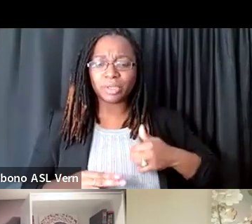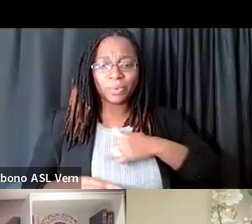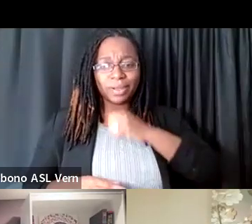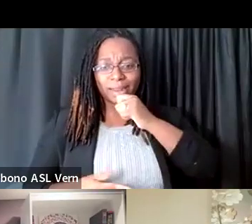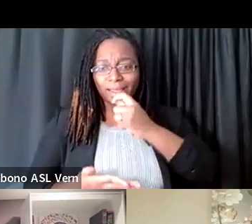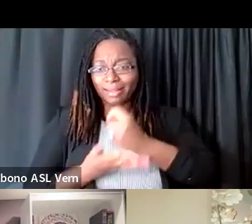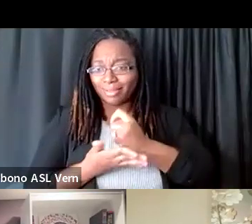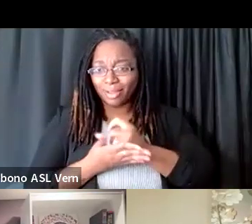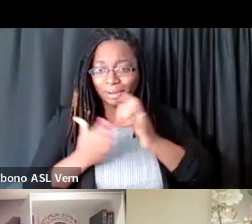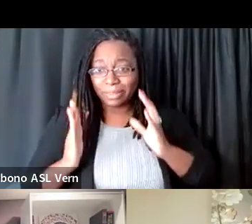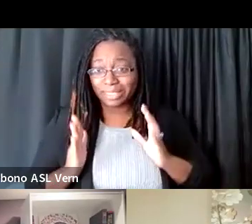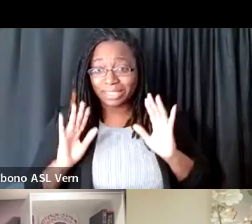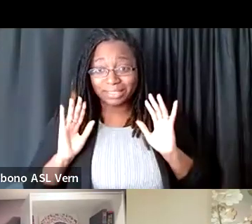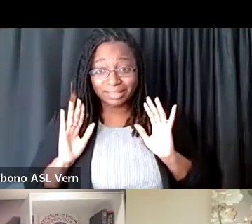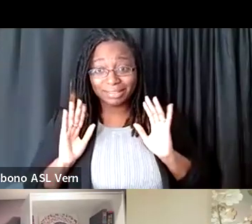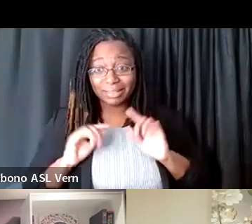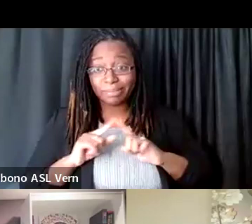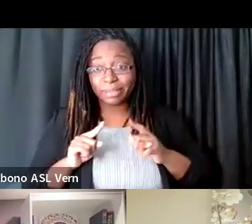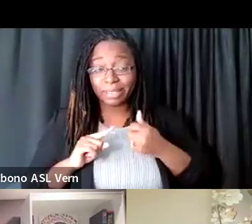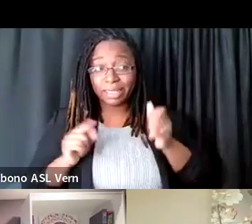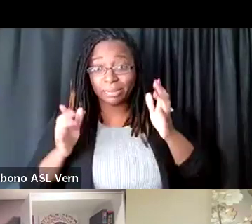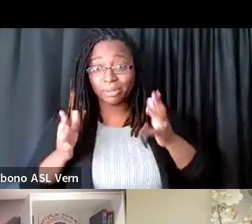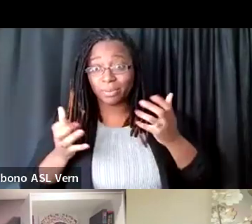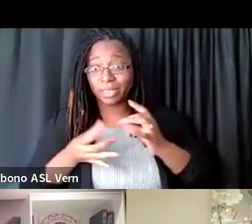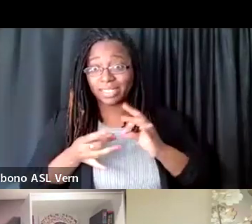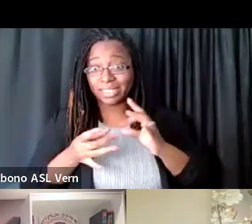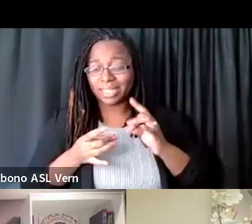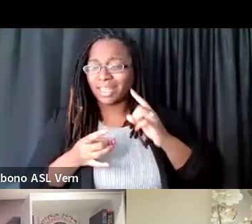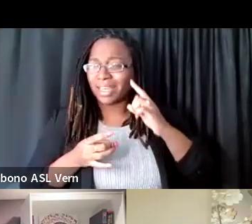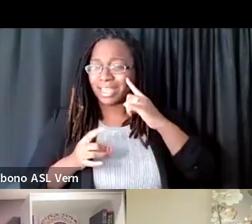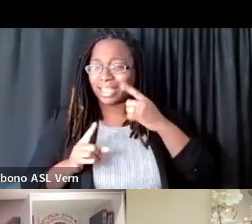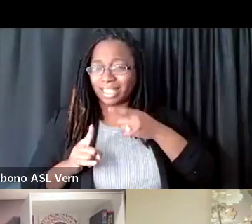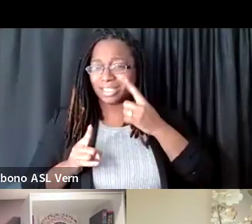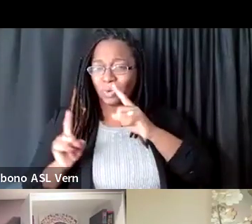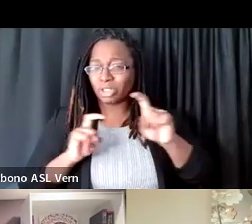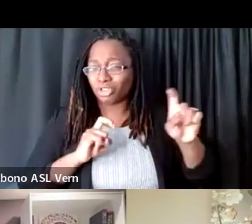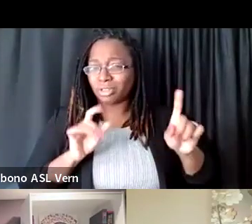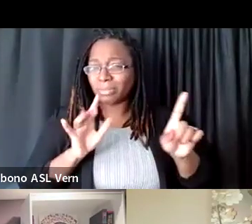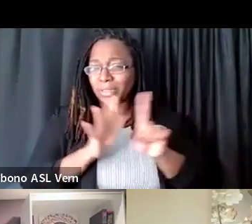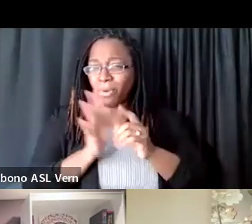therapists, but does anyone want to talk to this? I feel like this question comes up.